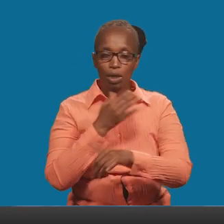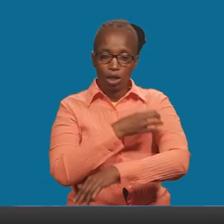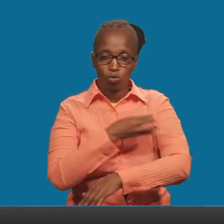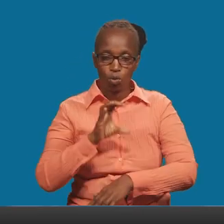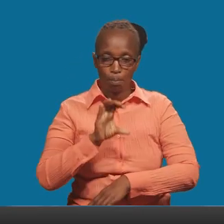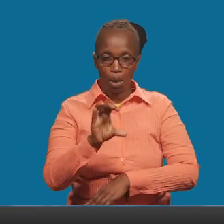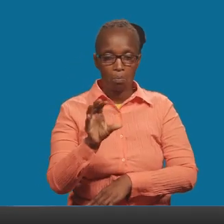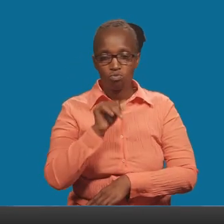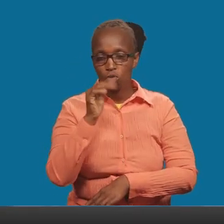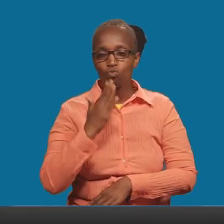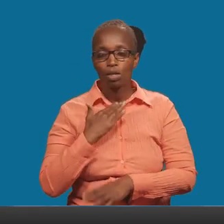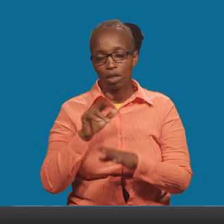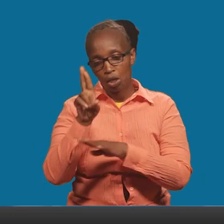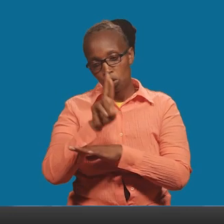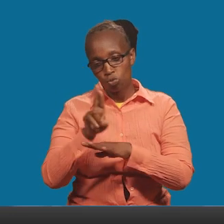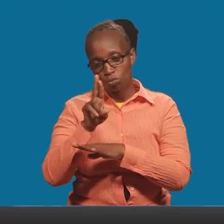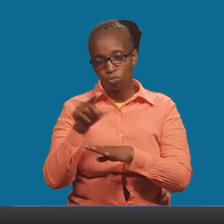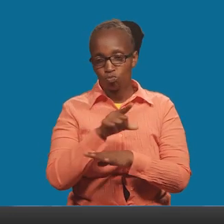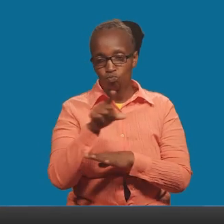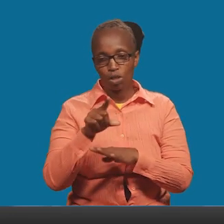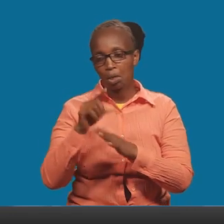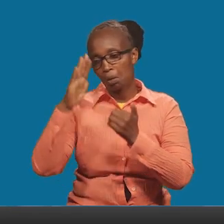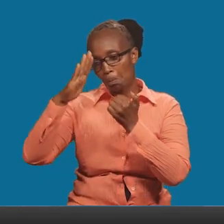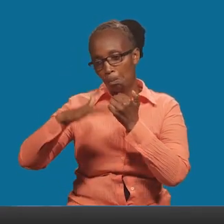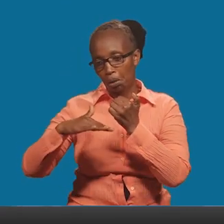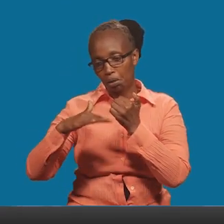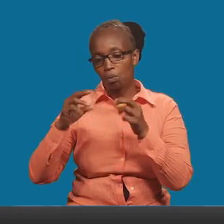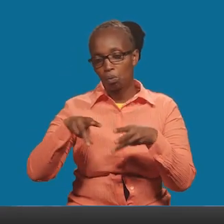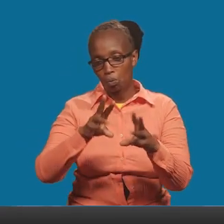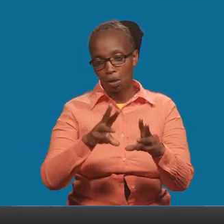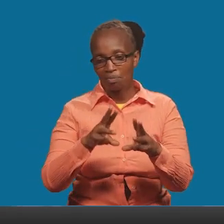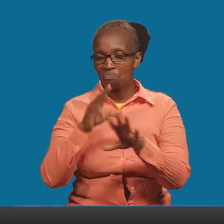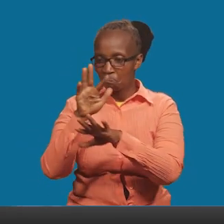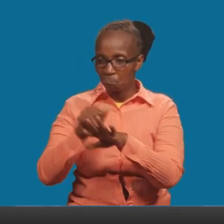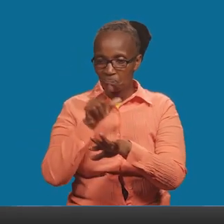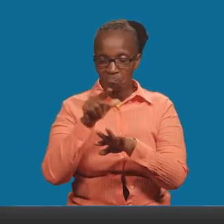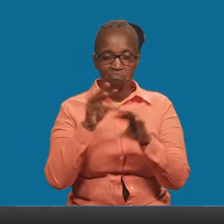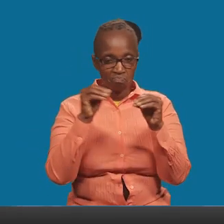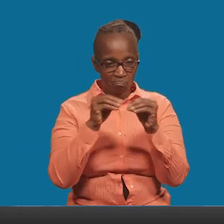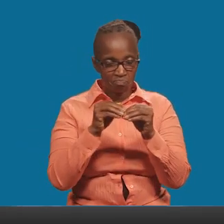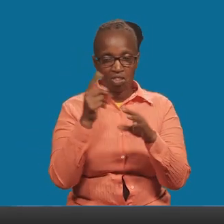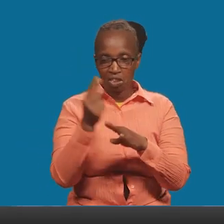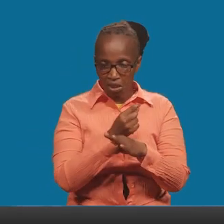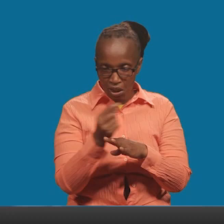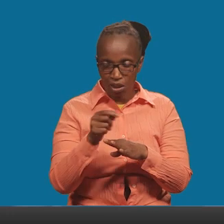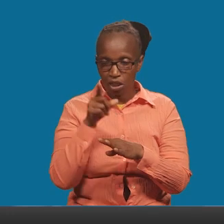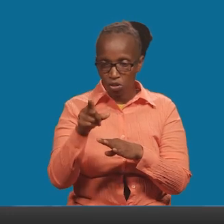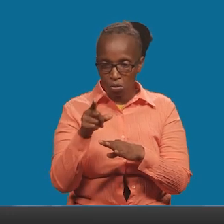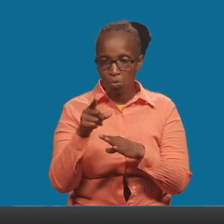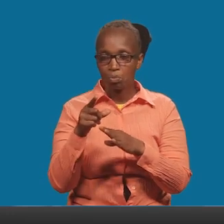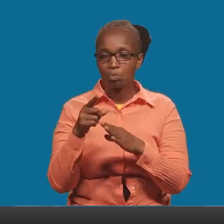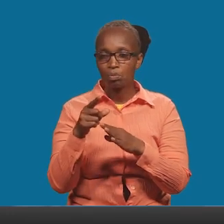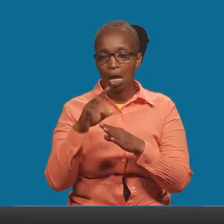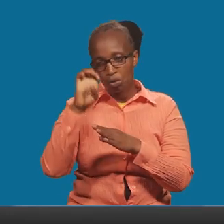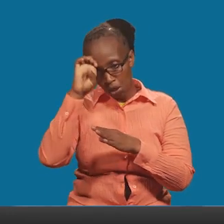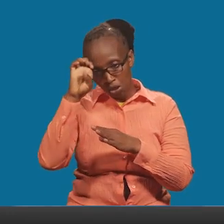do not want to misuse you. We do not want to start calling you for meetings and trainings 1 year to election